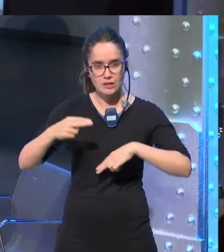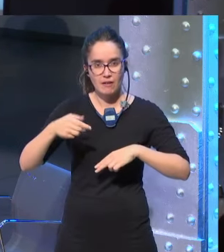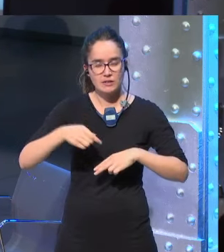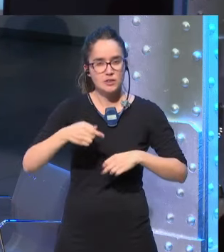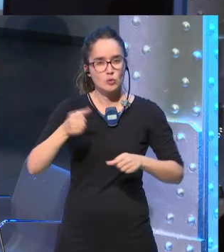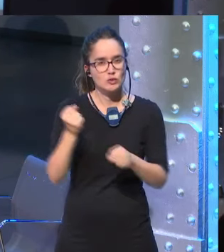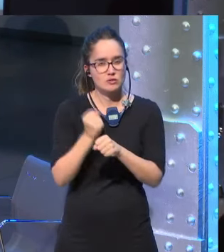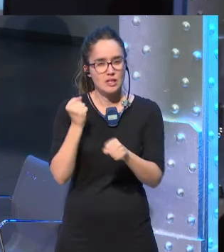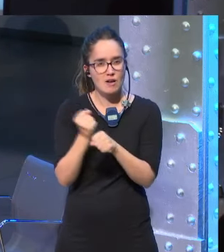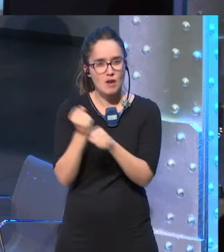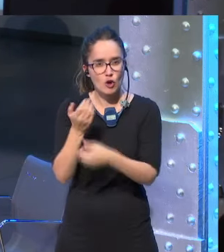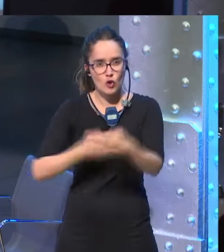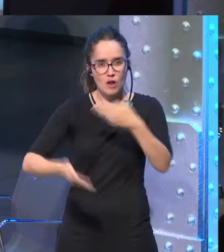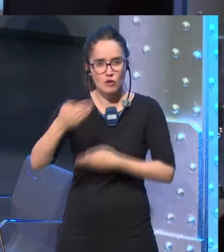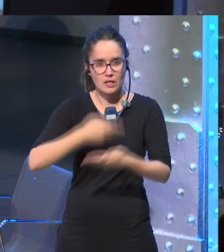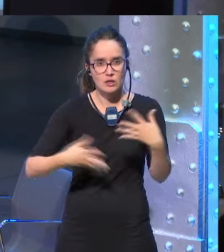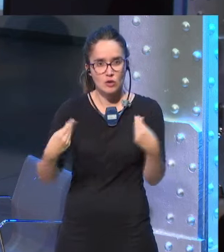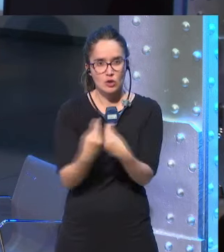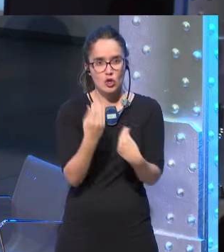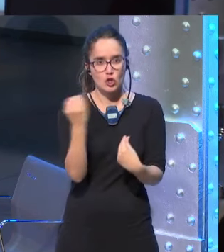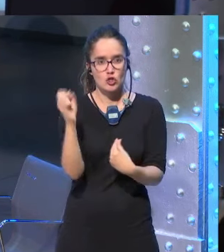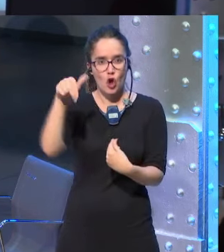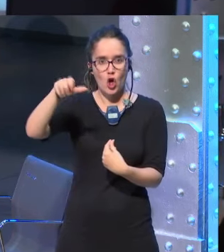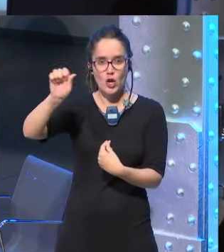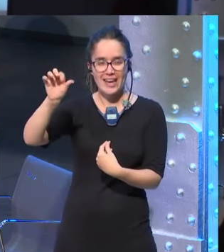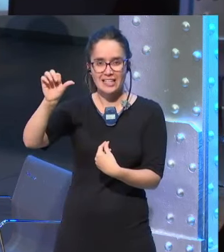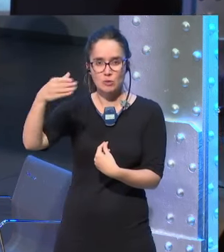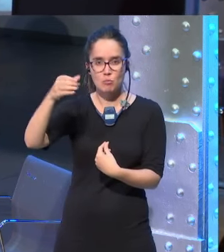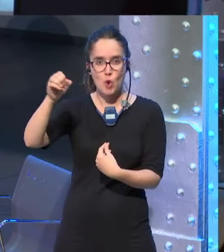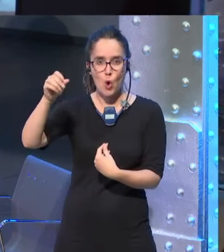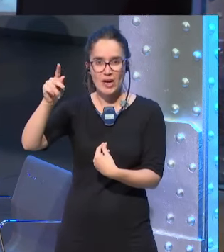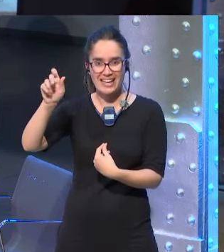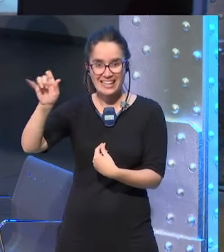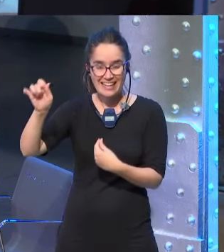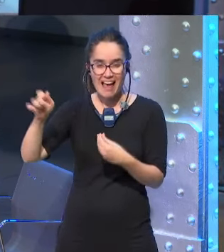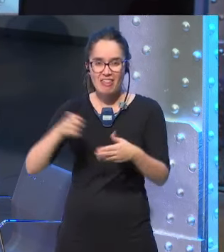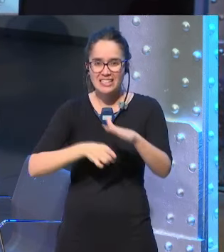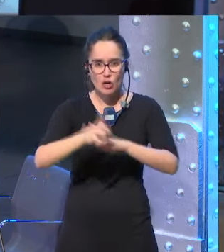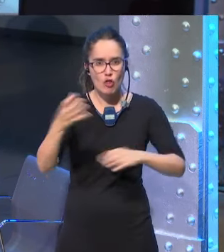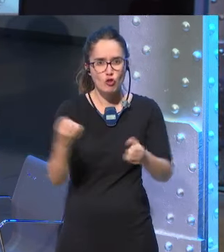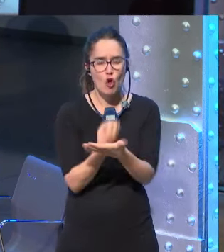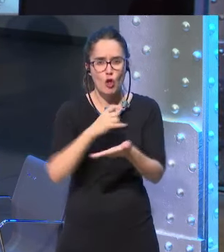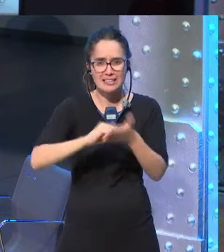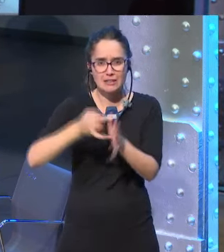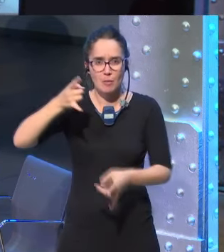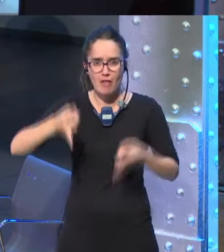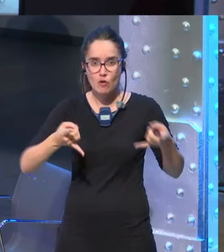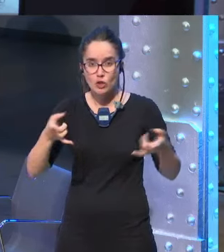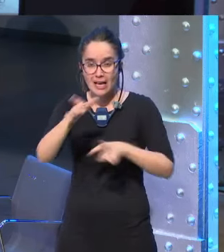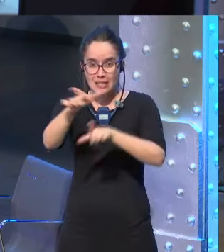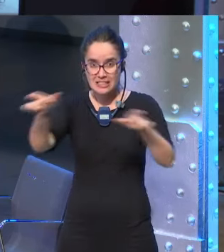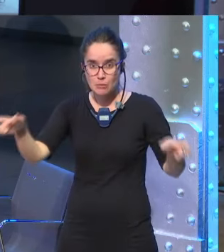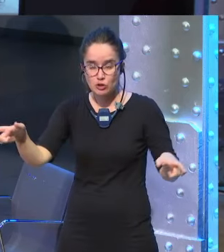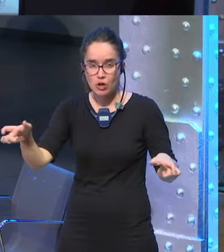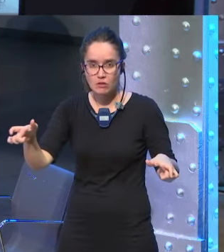another roboticist called Jonas Buchli, who actually developed the entire robotic system. His people are unfortunately missing on the